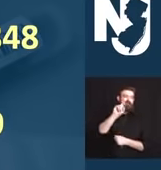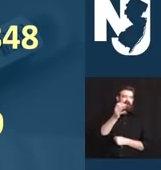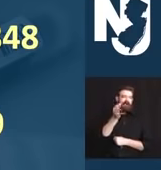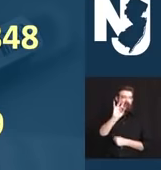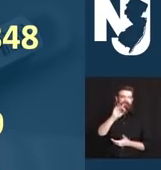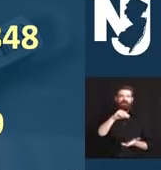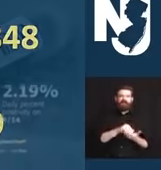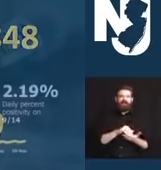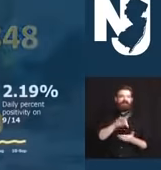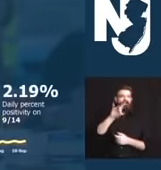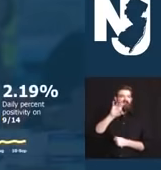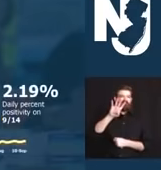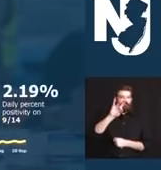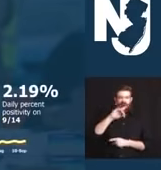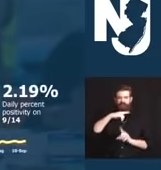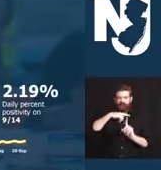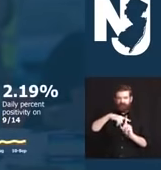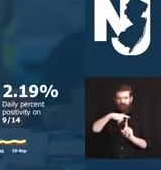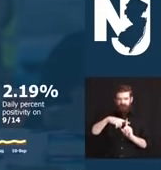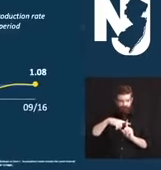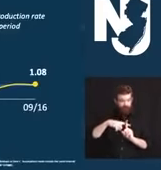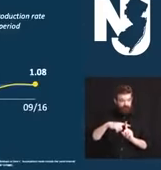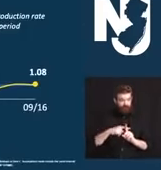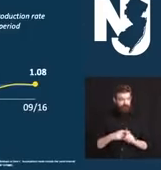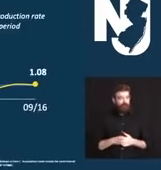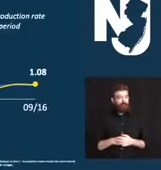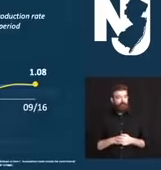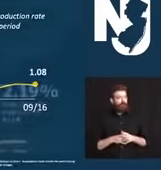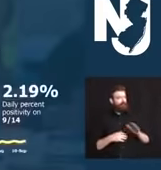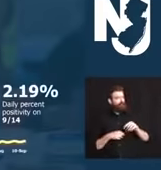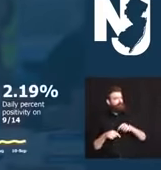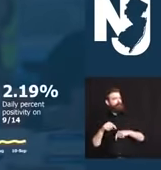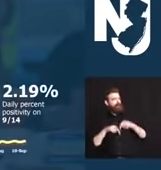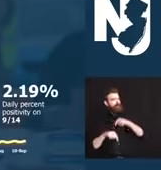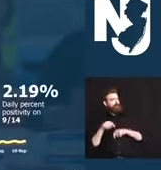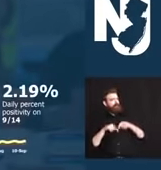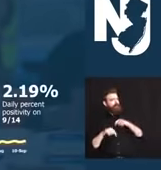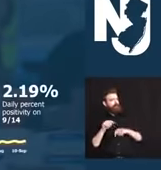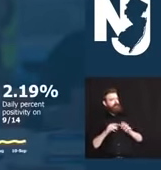198,848. Yesterday, let's stay there, go back if you could, just to say, whoop,